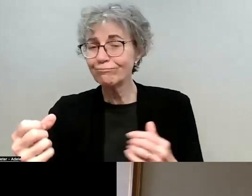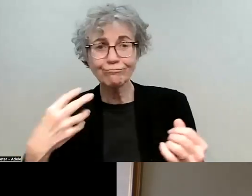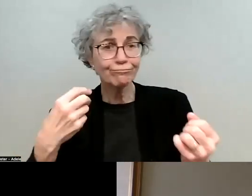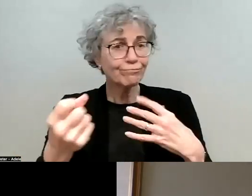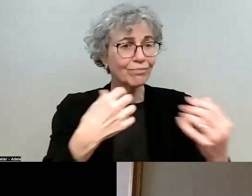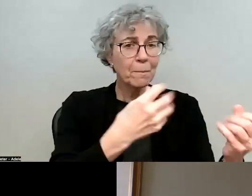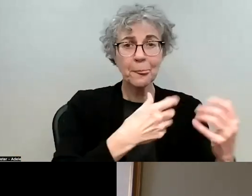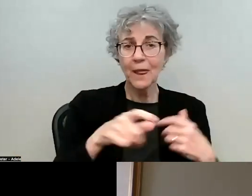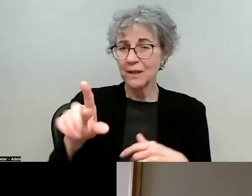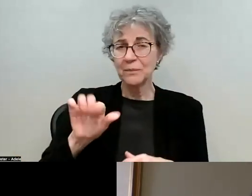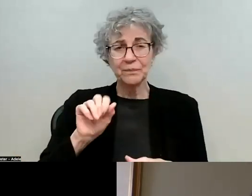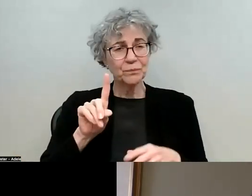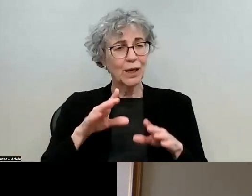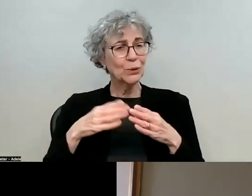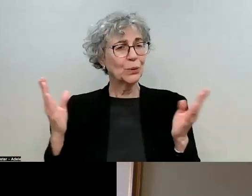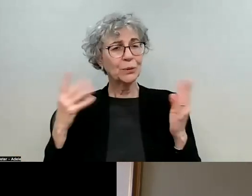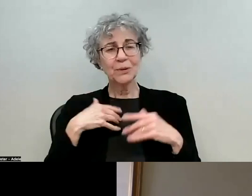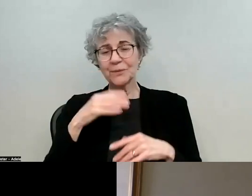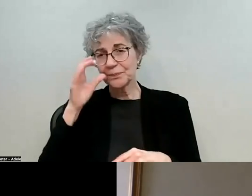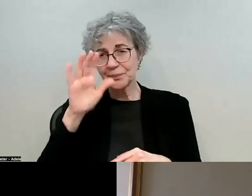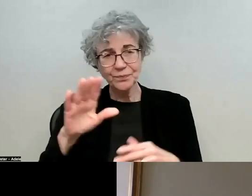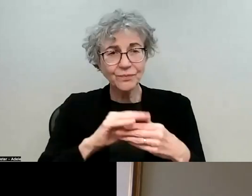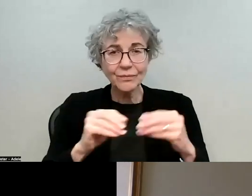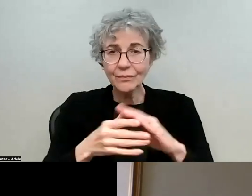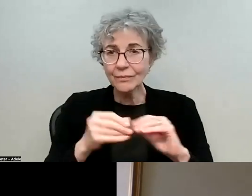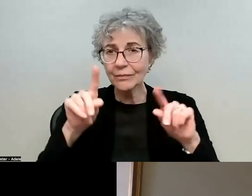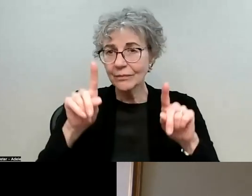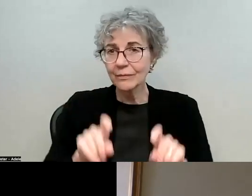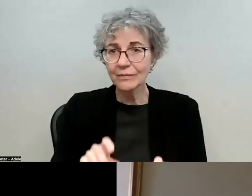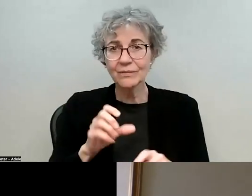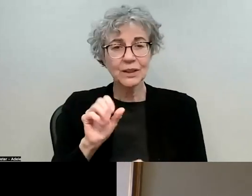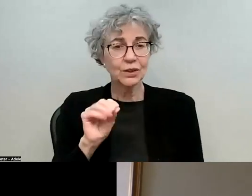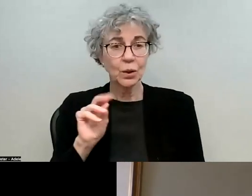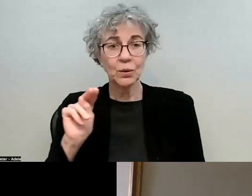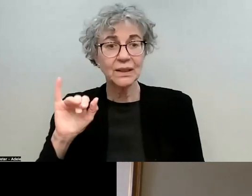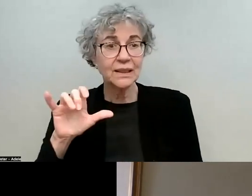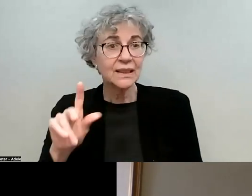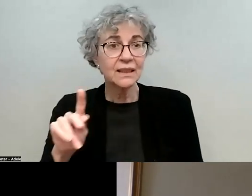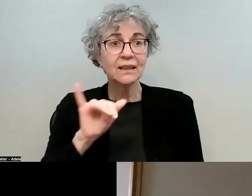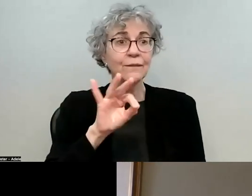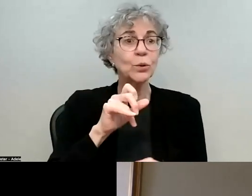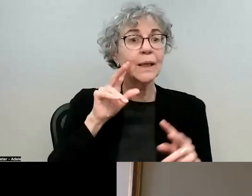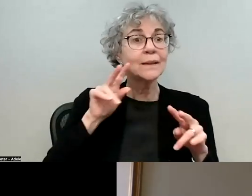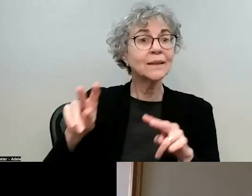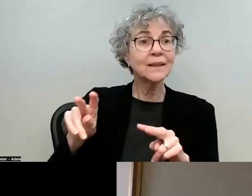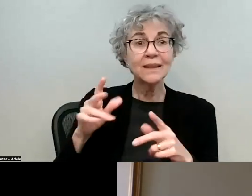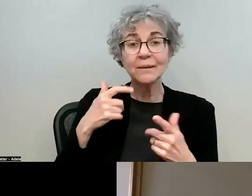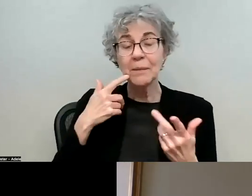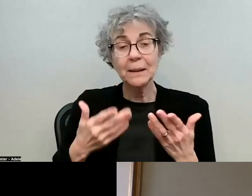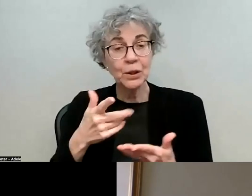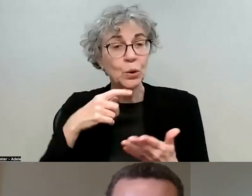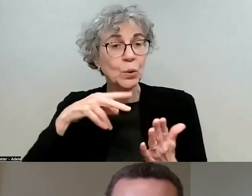and questions from you folks here today. So I think, Nick, if you're able to moderate or see or read some of the questions